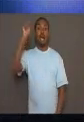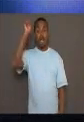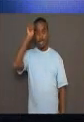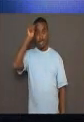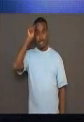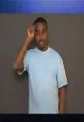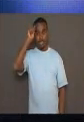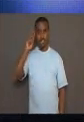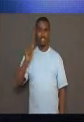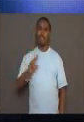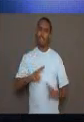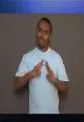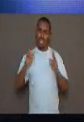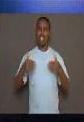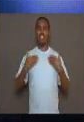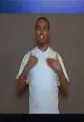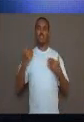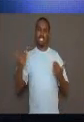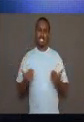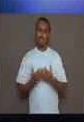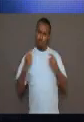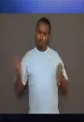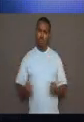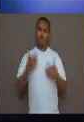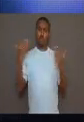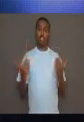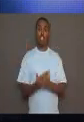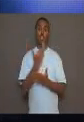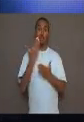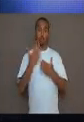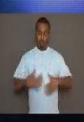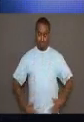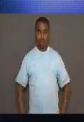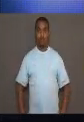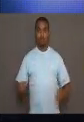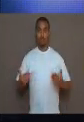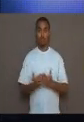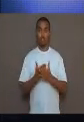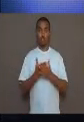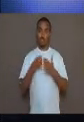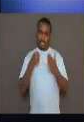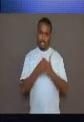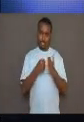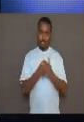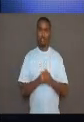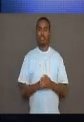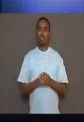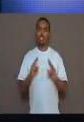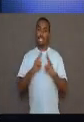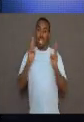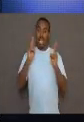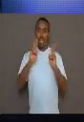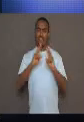Asgede is very pleased with his expensive new jeans. They are a